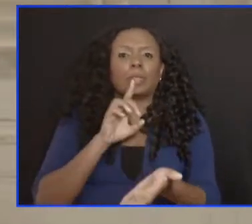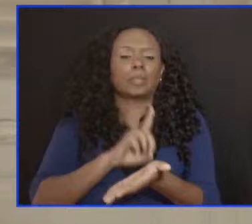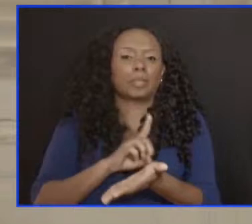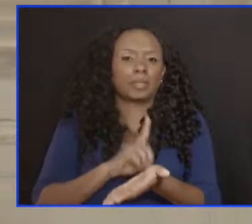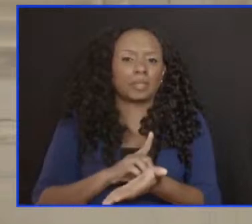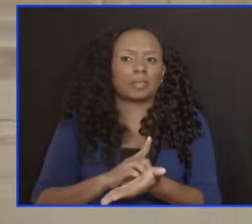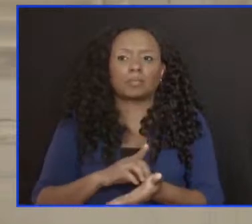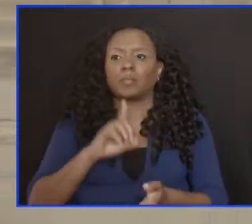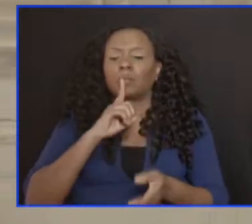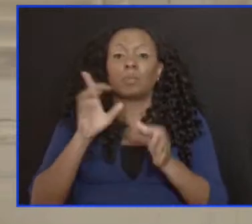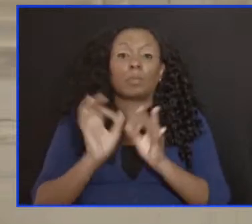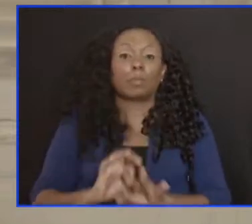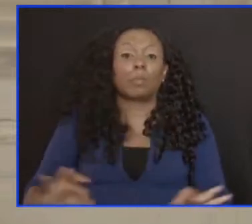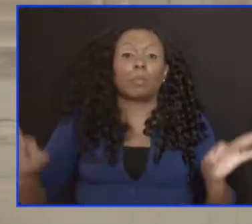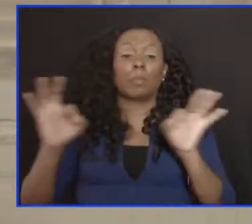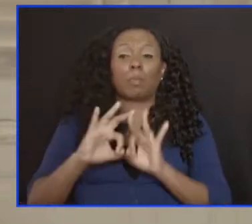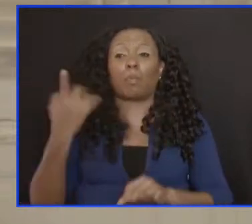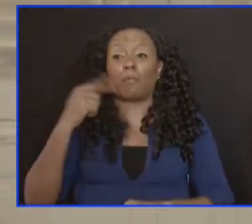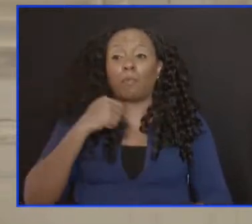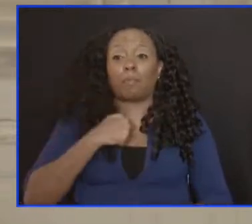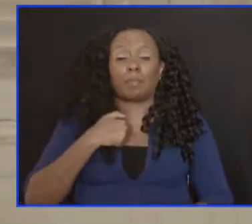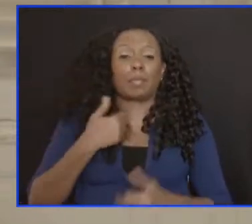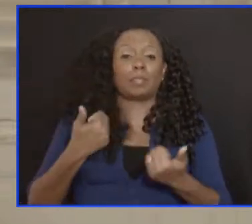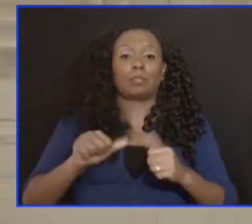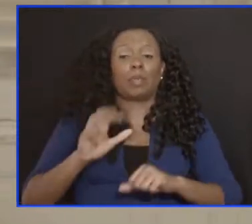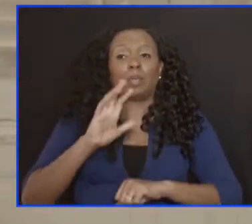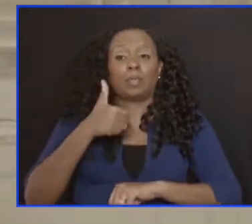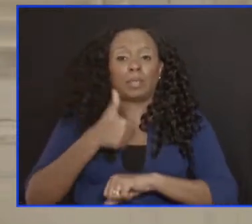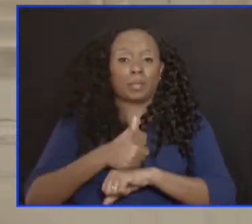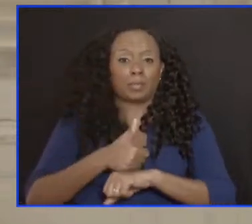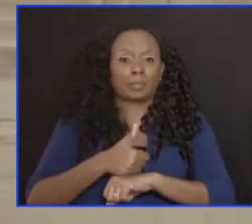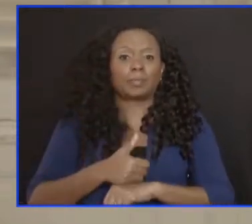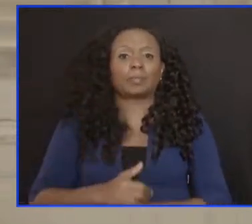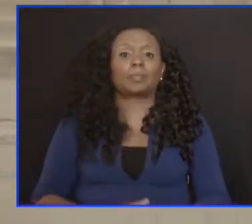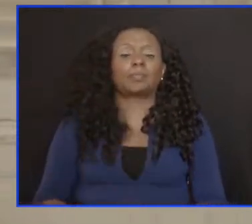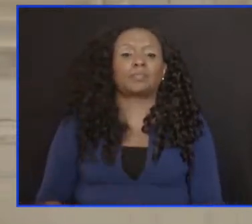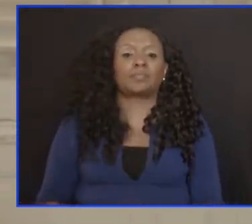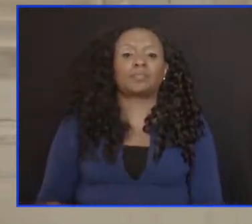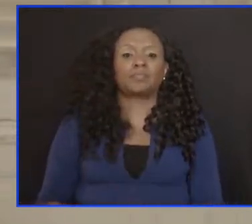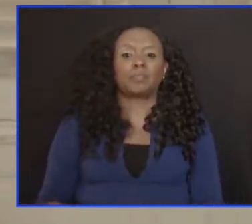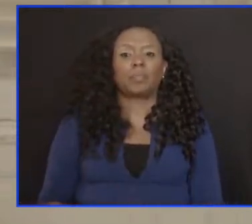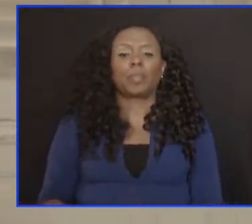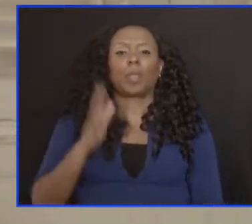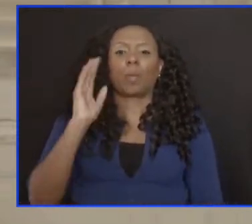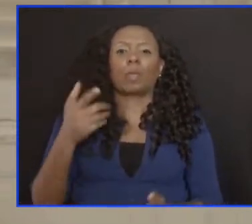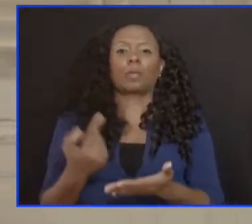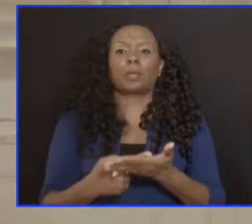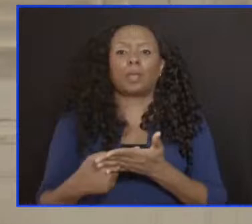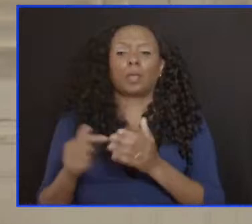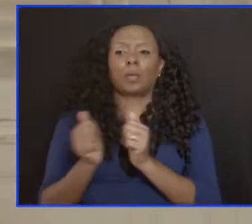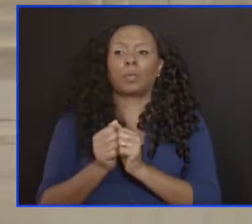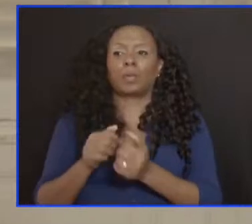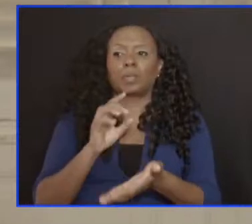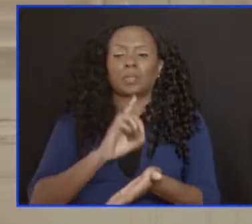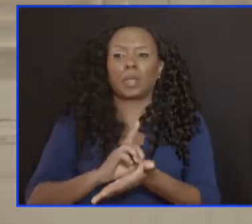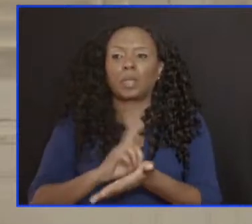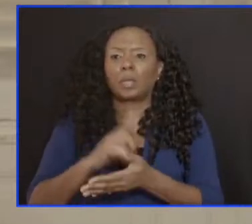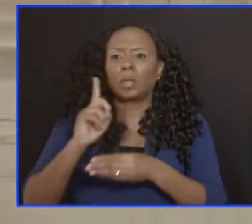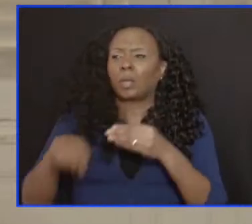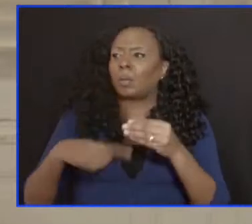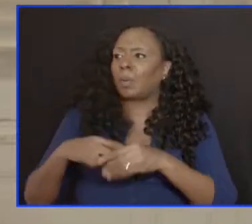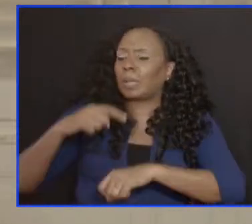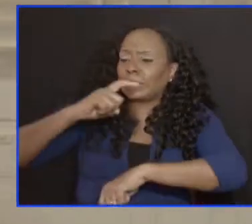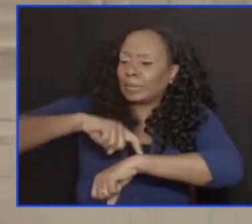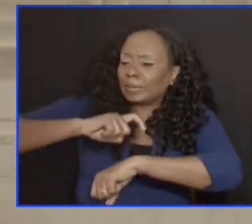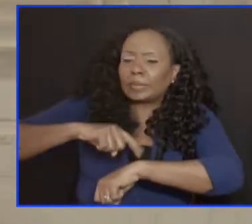was very important for me to try to implement. We had a major discussion with the physicians about, having that time